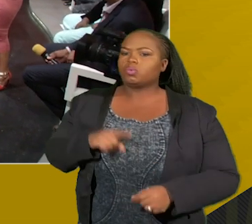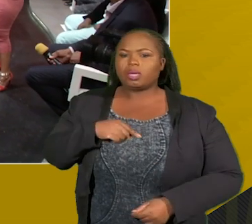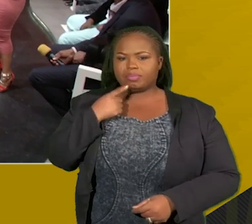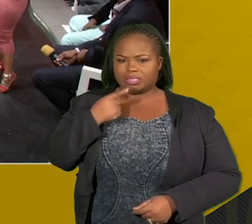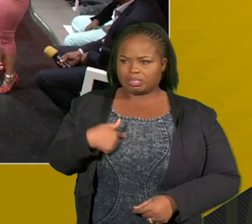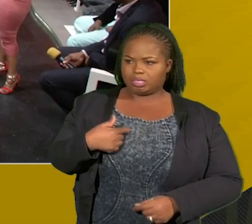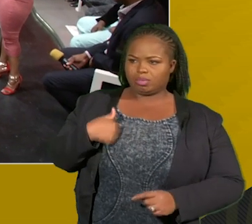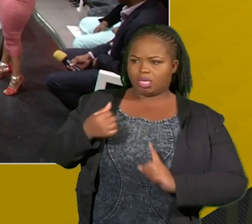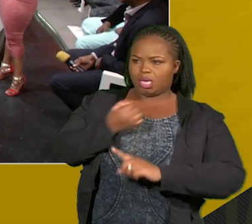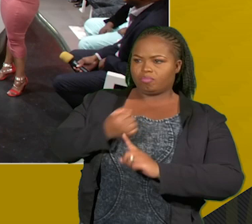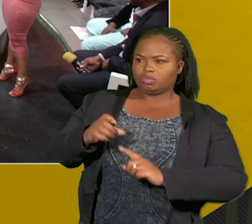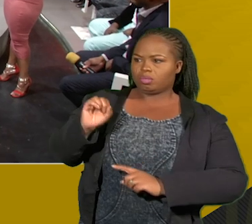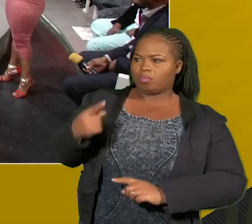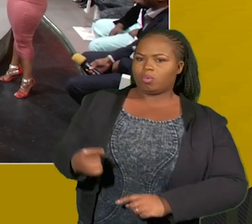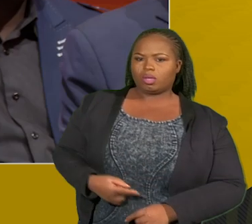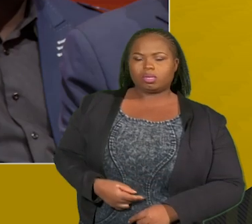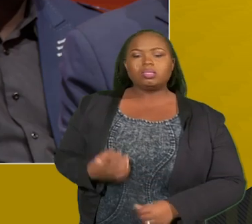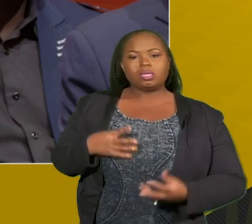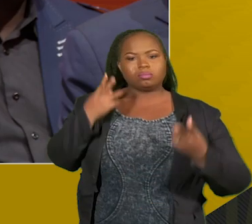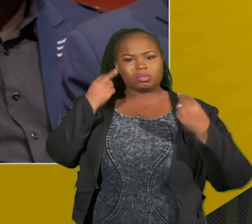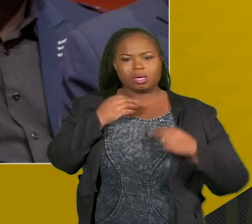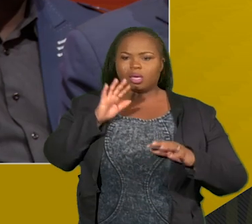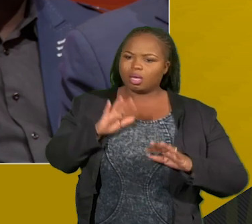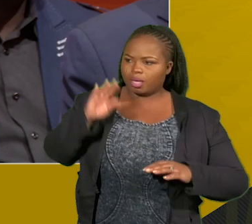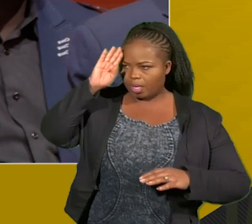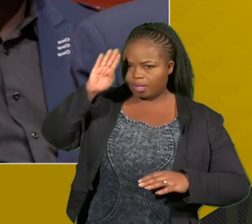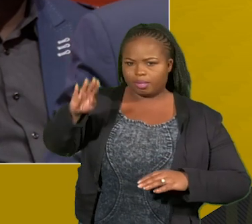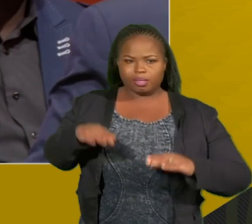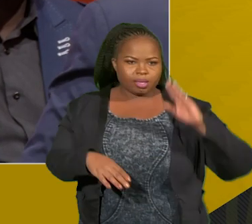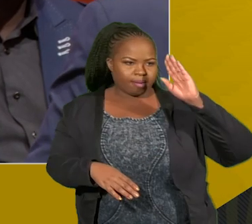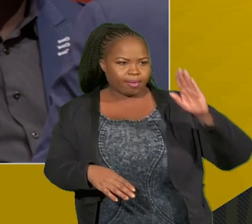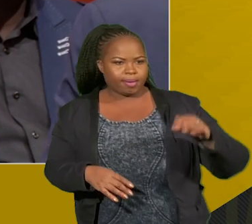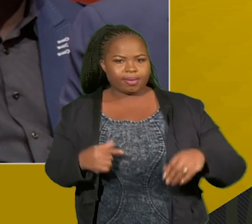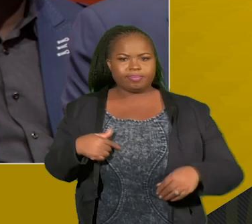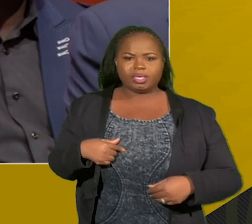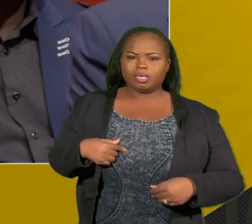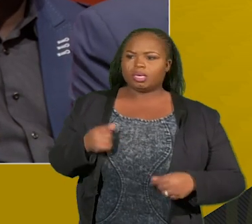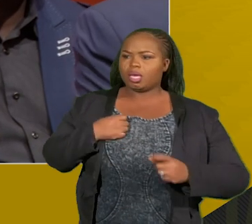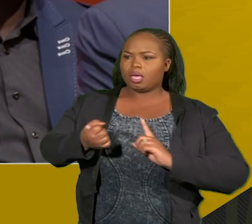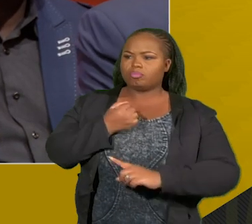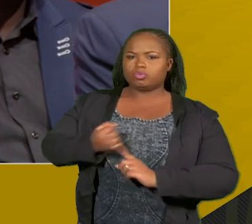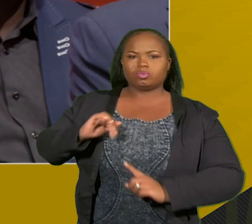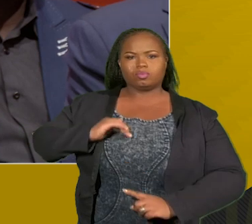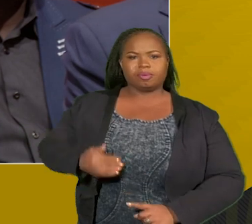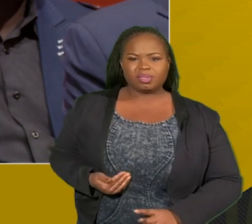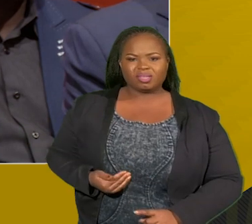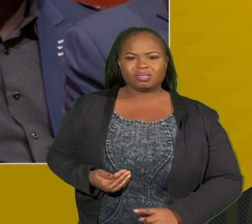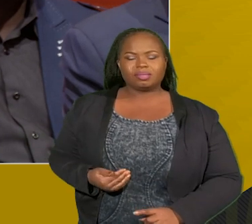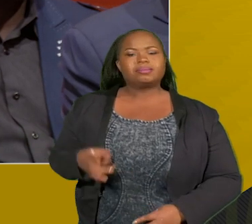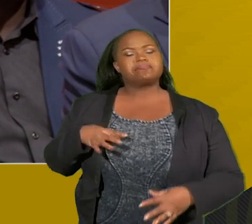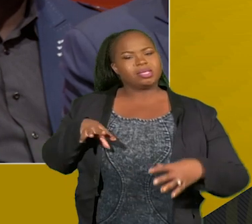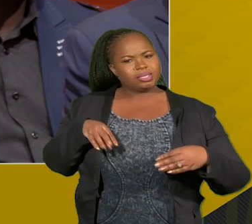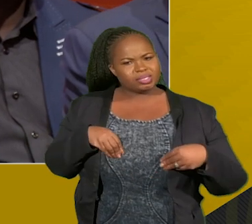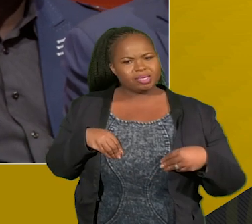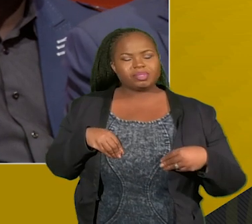say I'm an abuser. And acknowledge hi Peggy, hi. How are you and all these things. I am abusing women. Then I accept